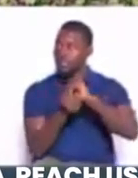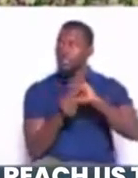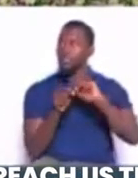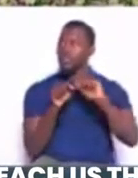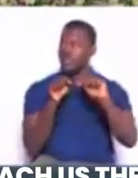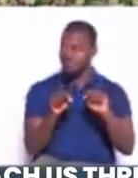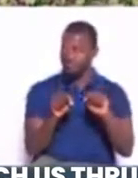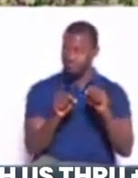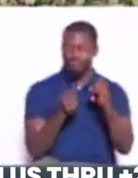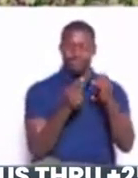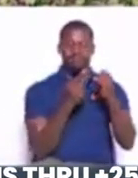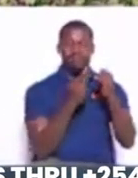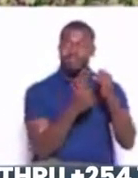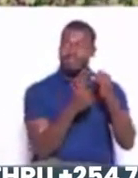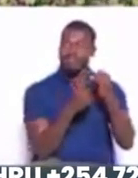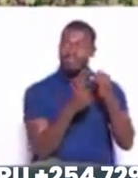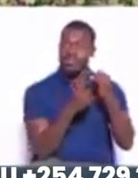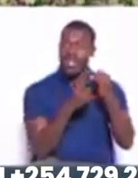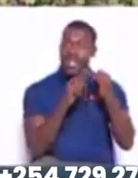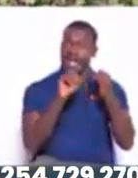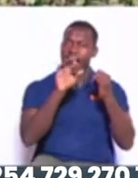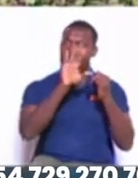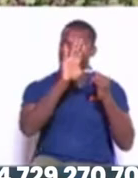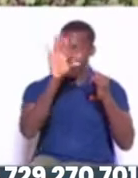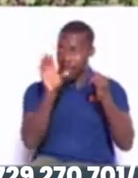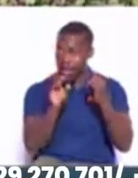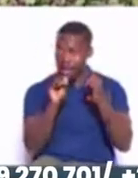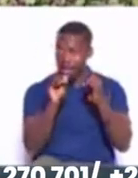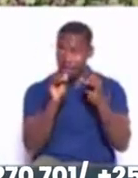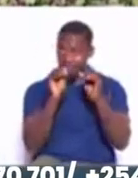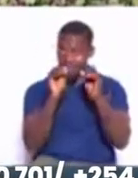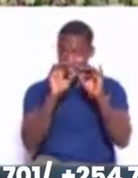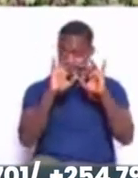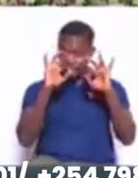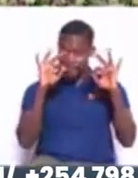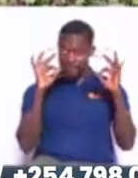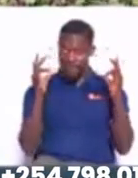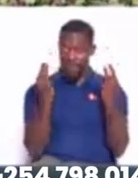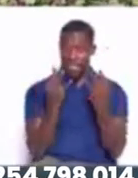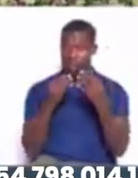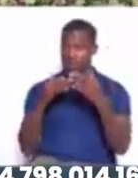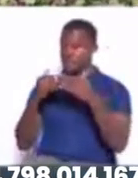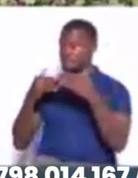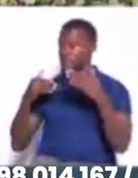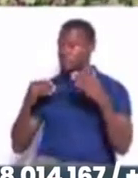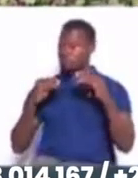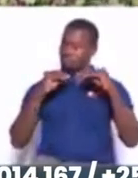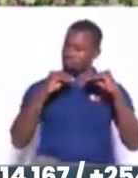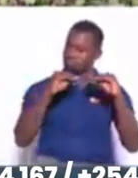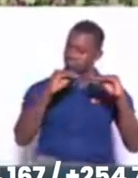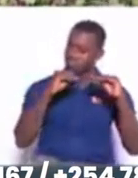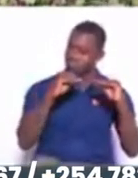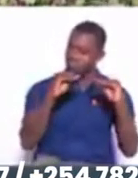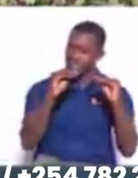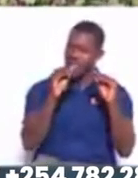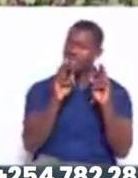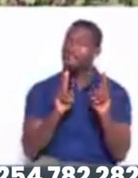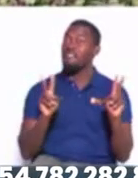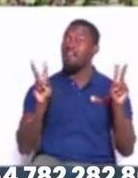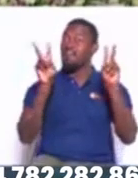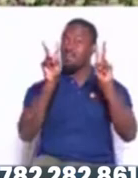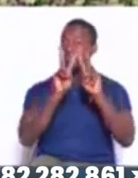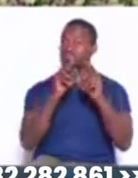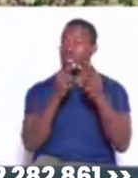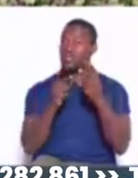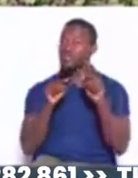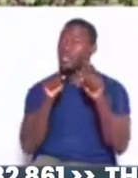Values that African families used to teach their children are some way today being